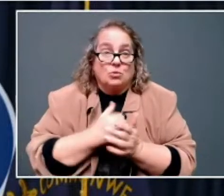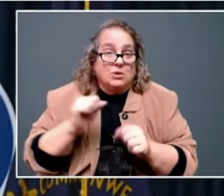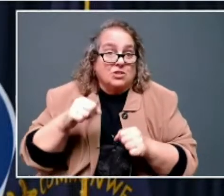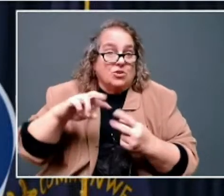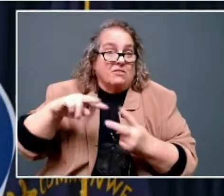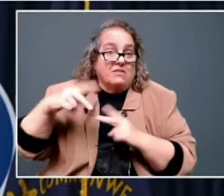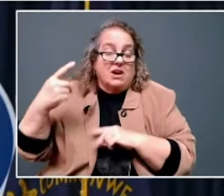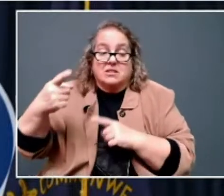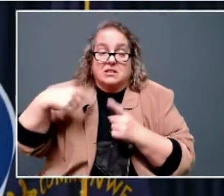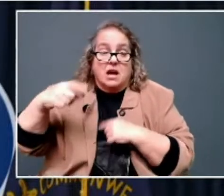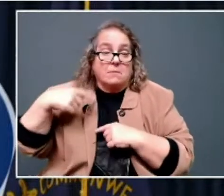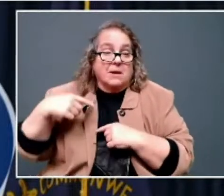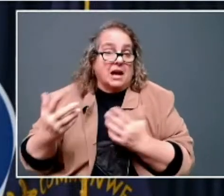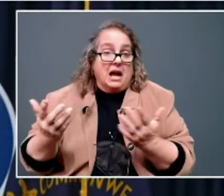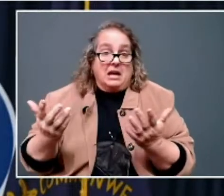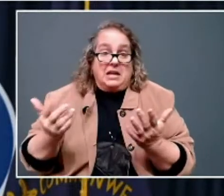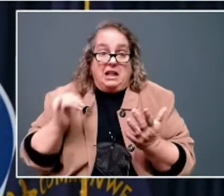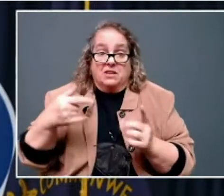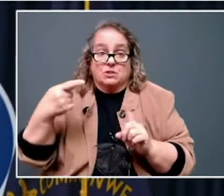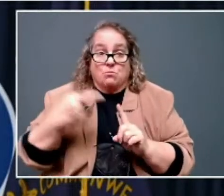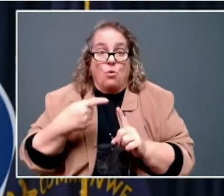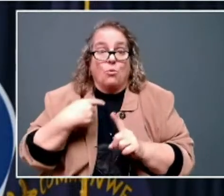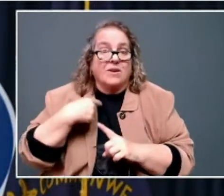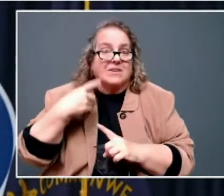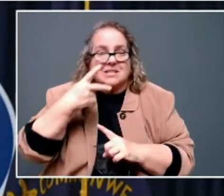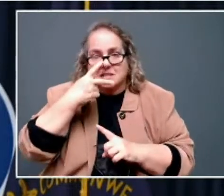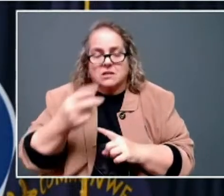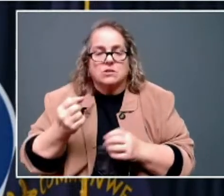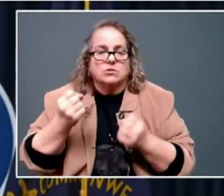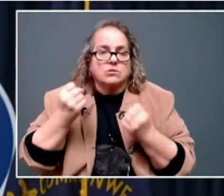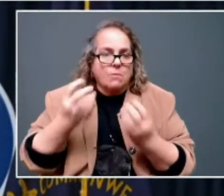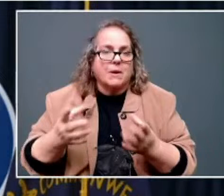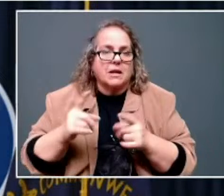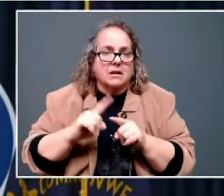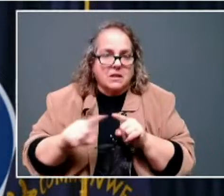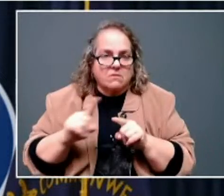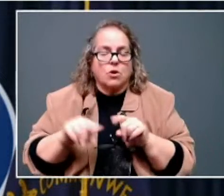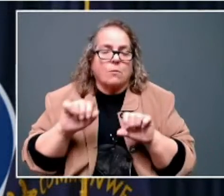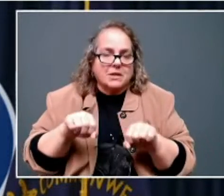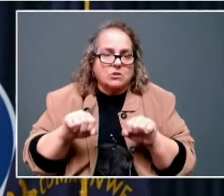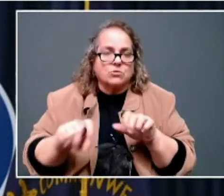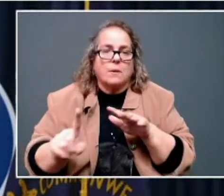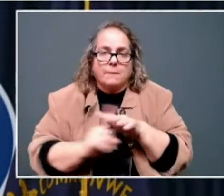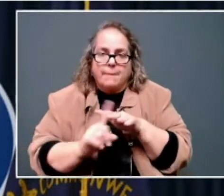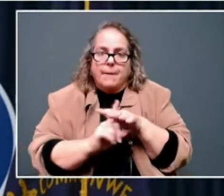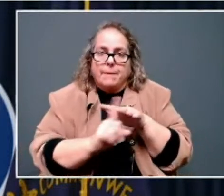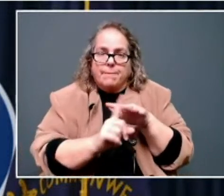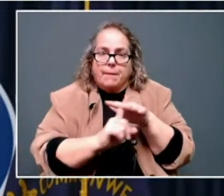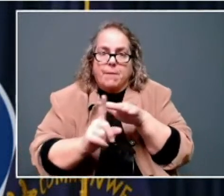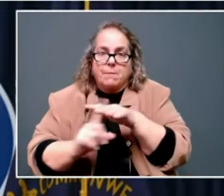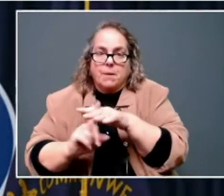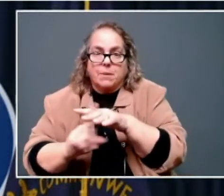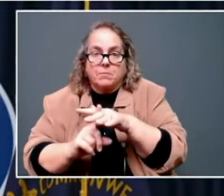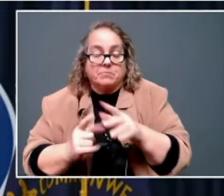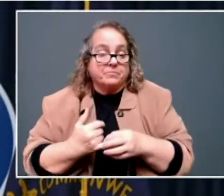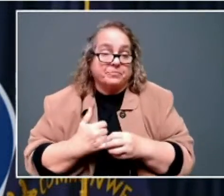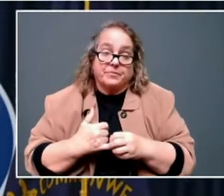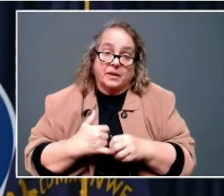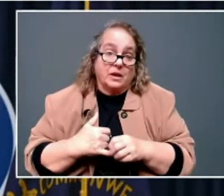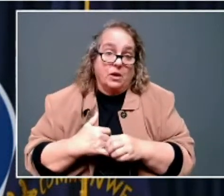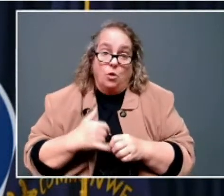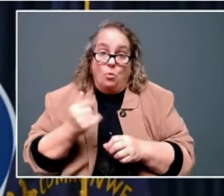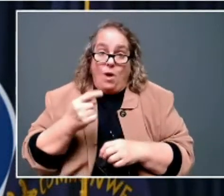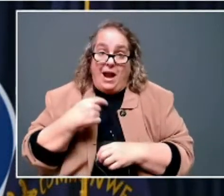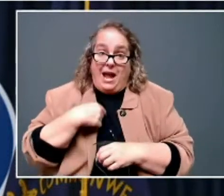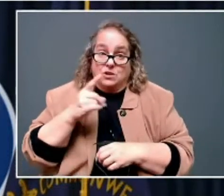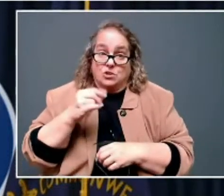there. At this point, we have seen so many of them potentially pop up that what I do and what I think we need to do every time